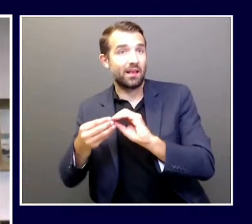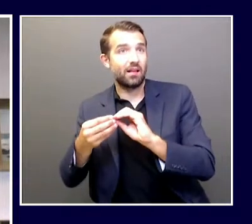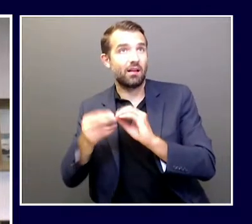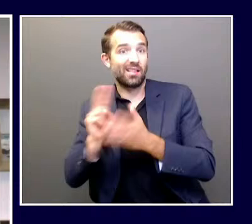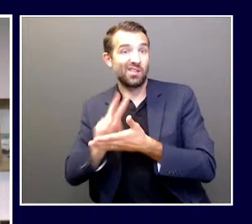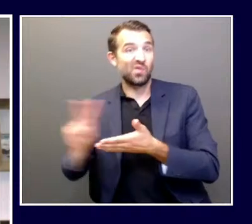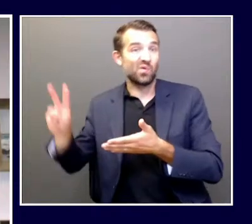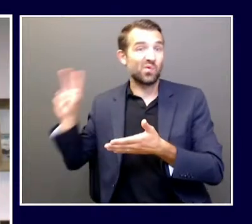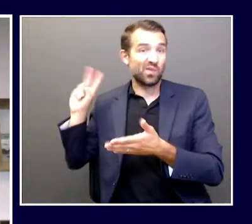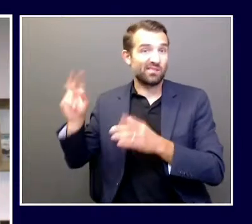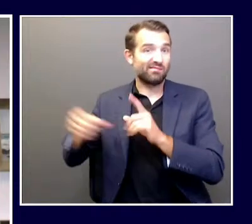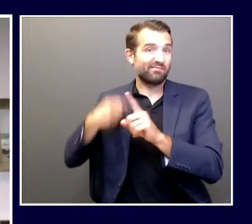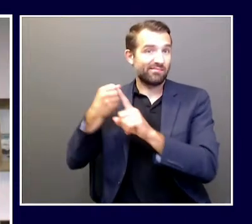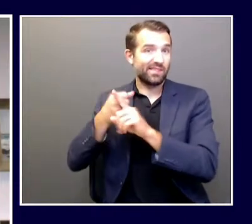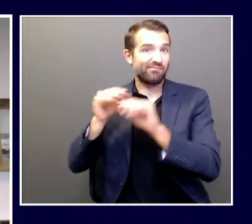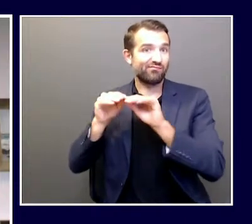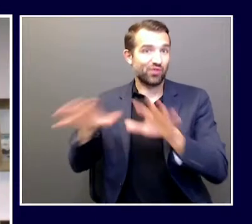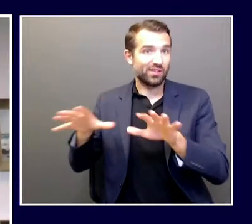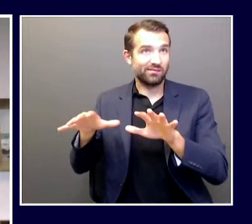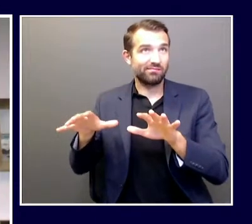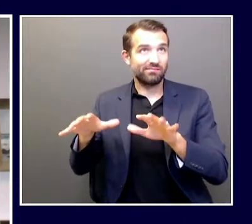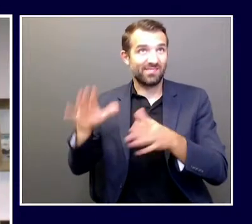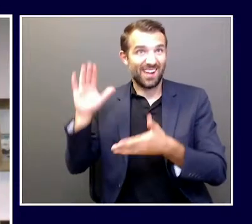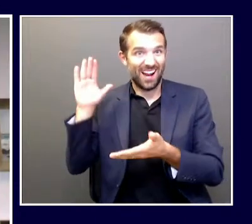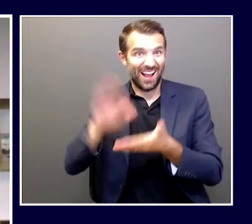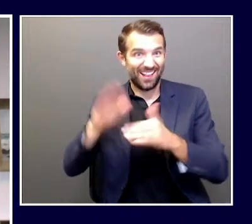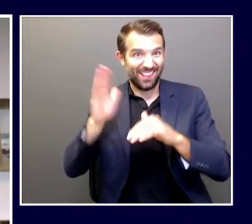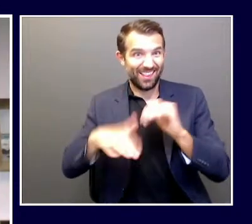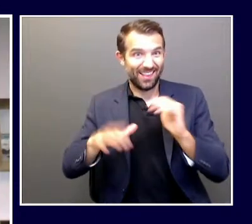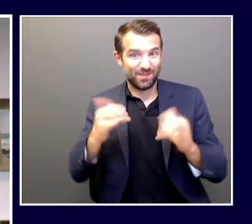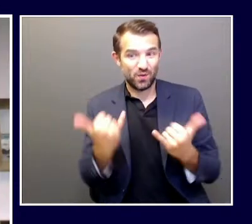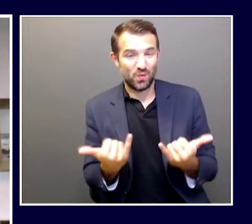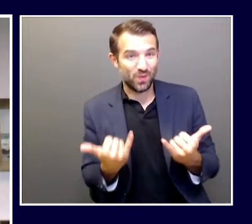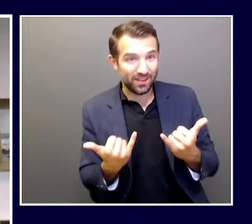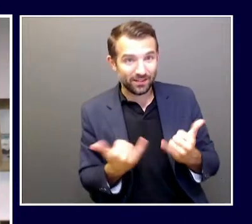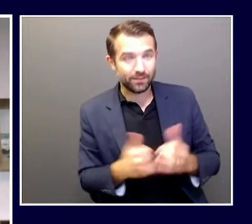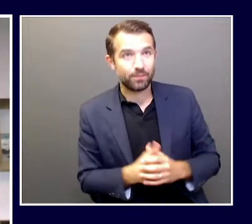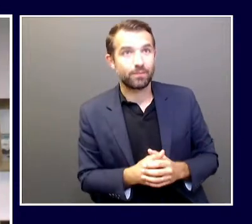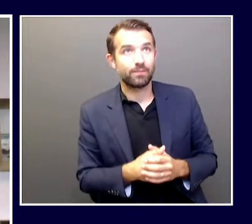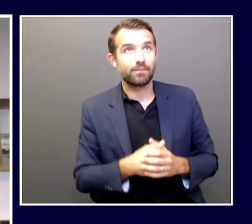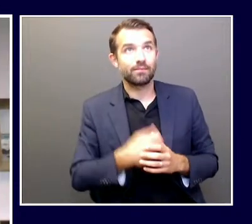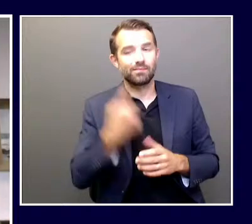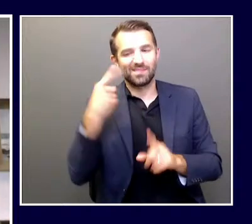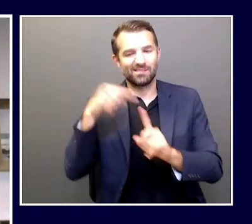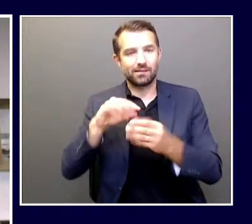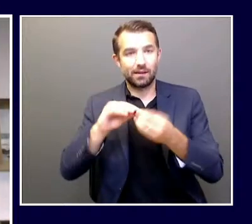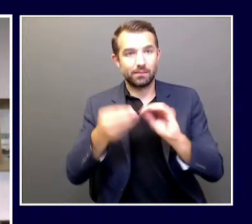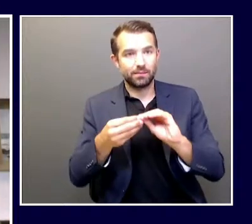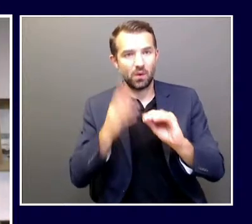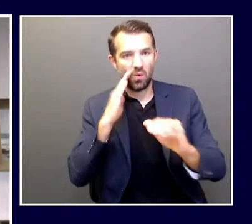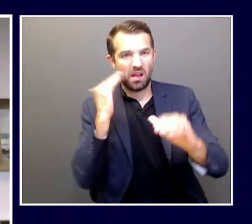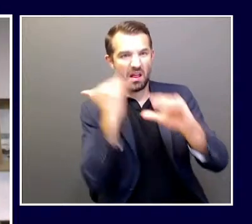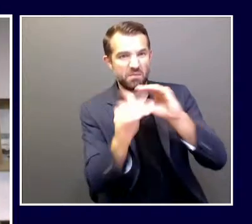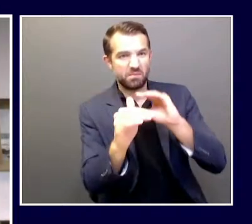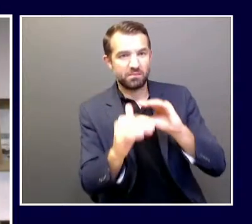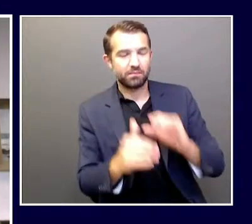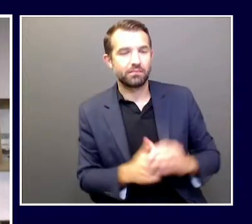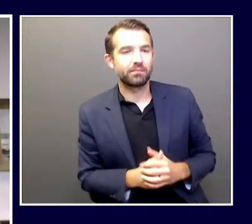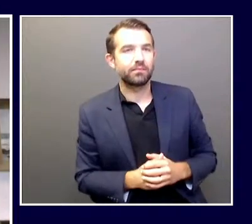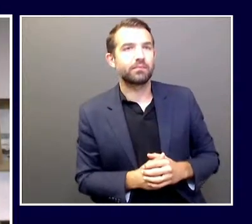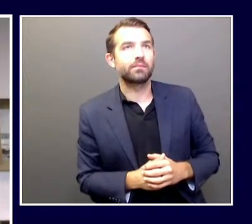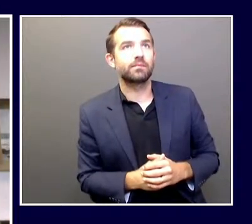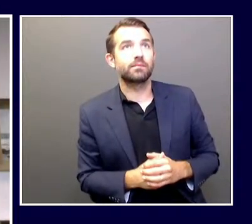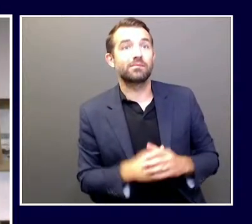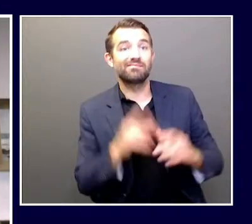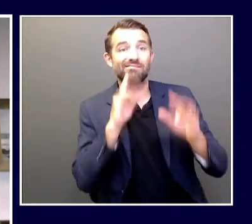I'll get you the exact numbers. It's also important to note where we've been even just 6 months ago.